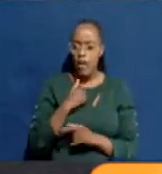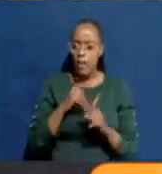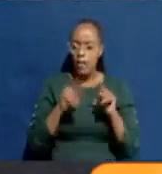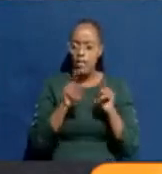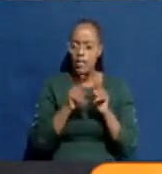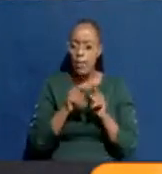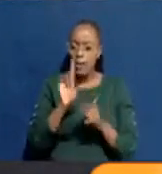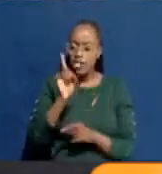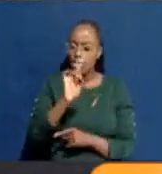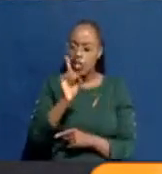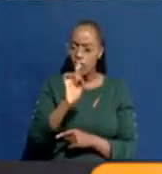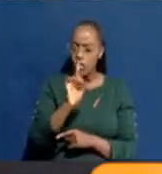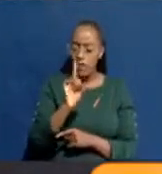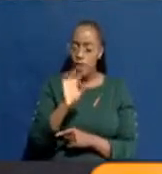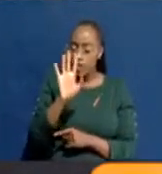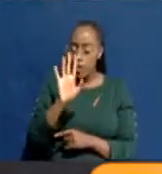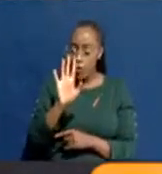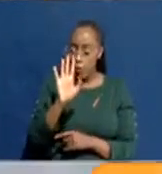Why don't you have the same argument?